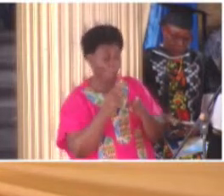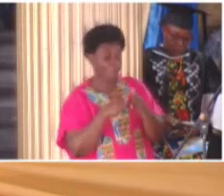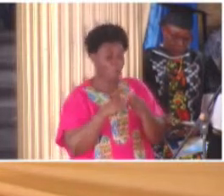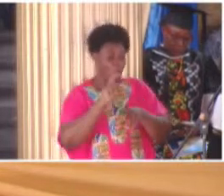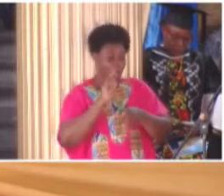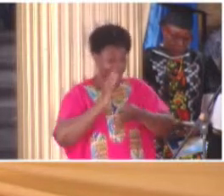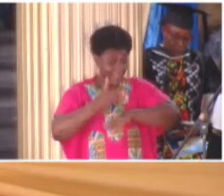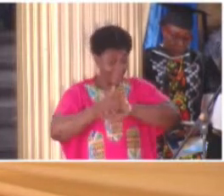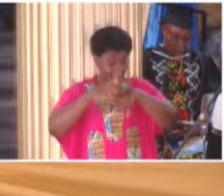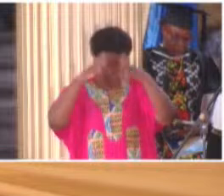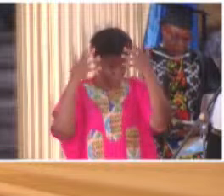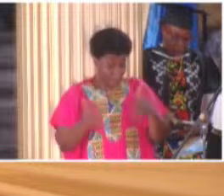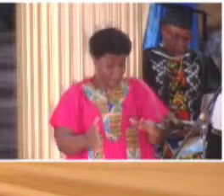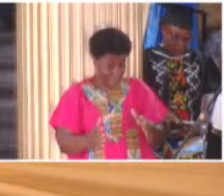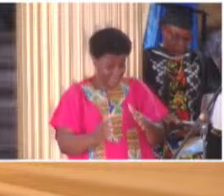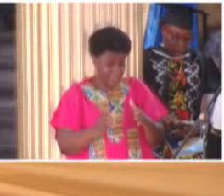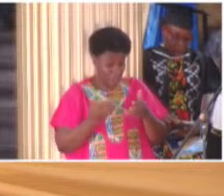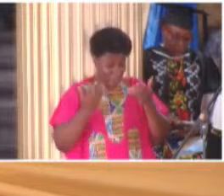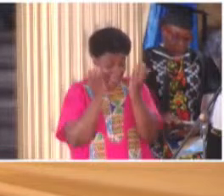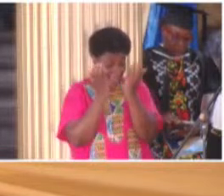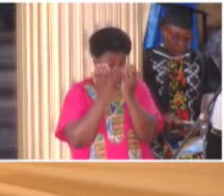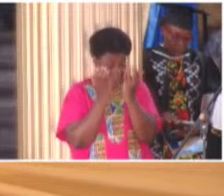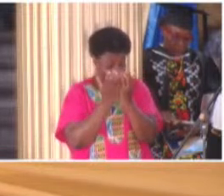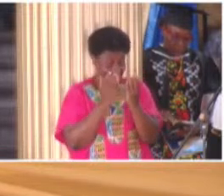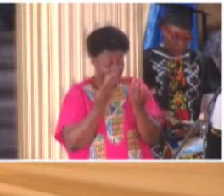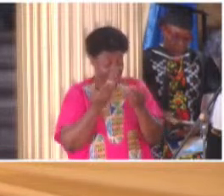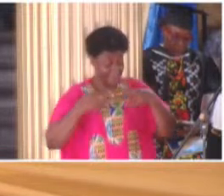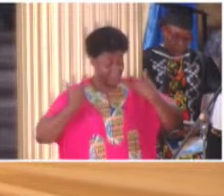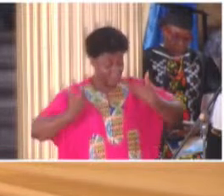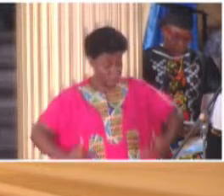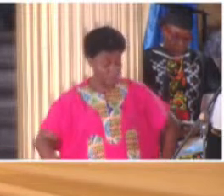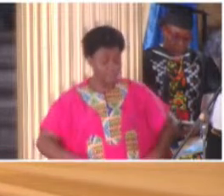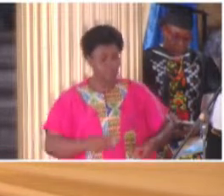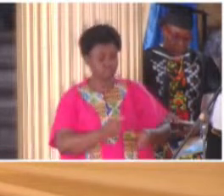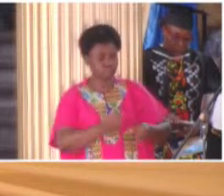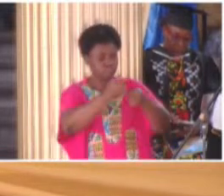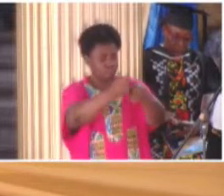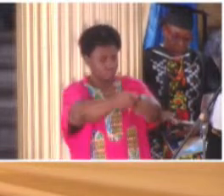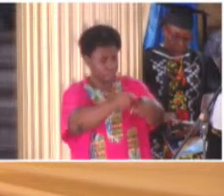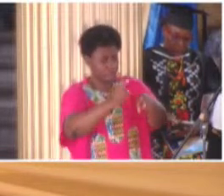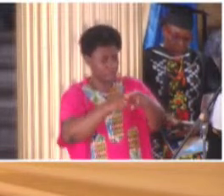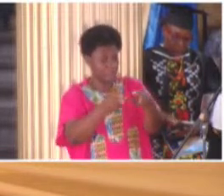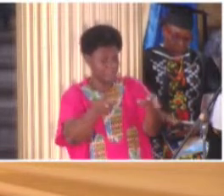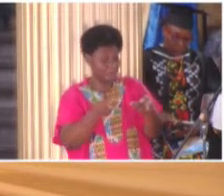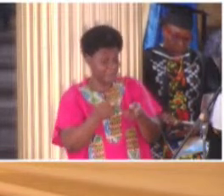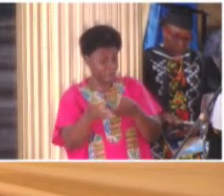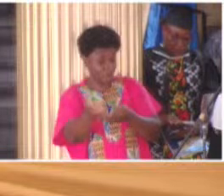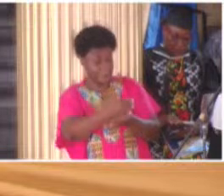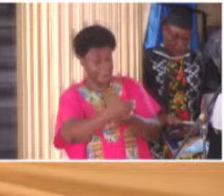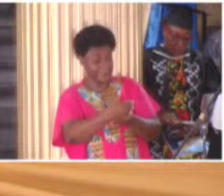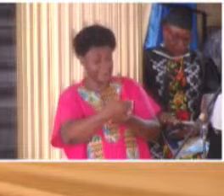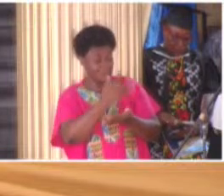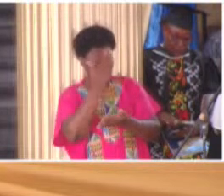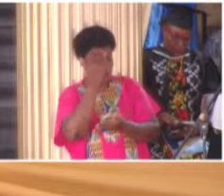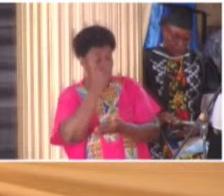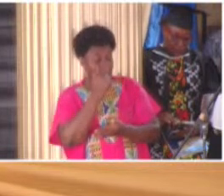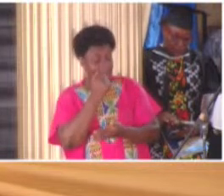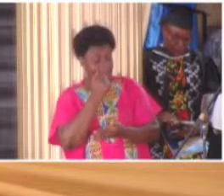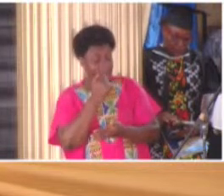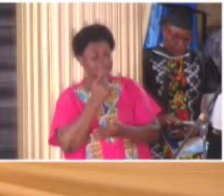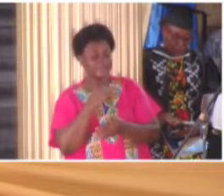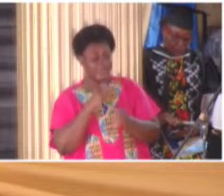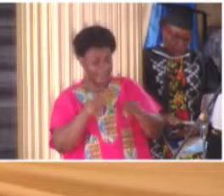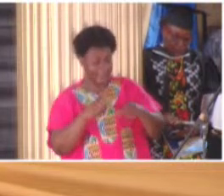their academic gowns immediately after the ceremony to the designated collecting points in order to collect